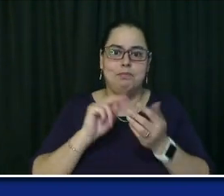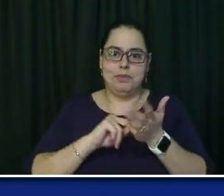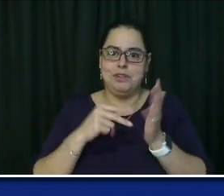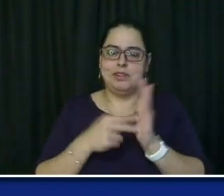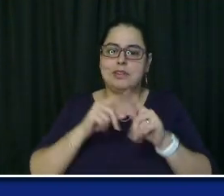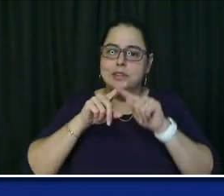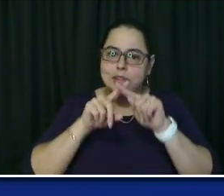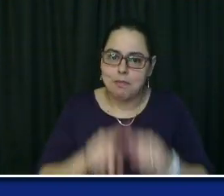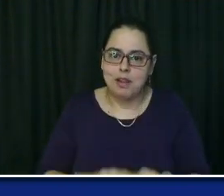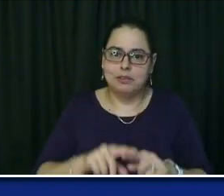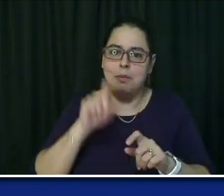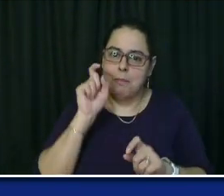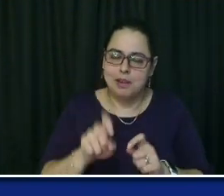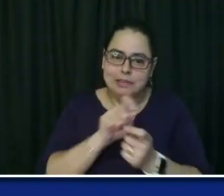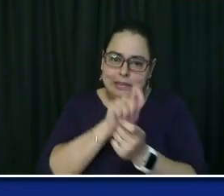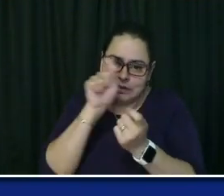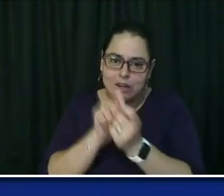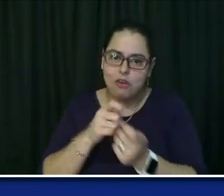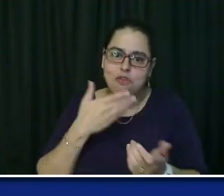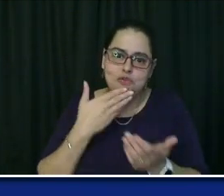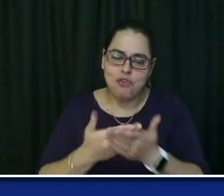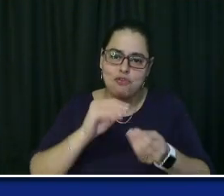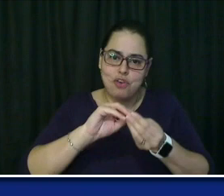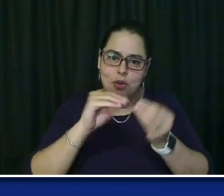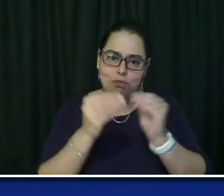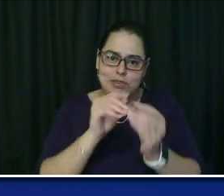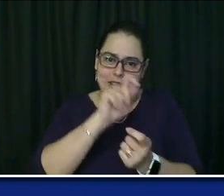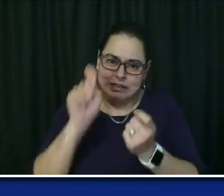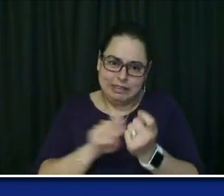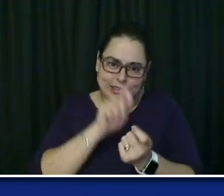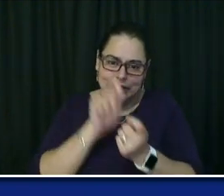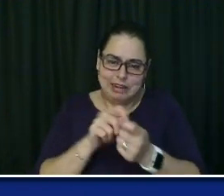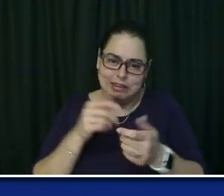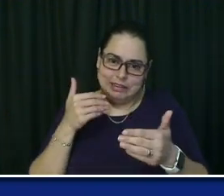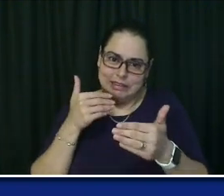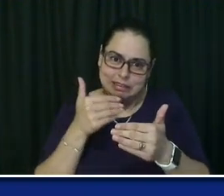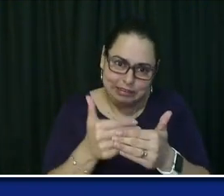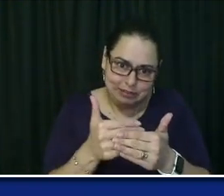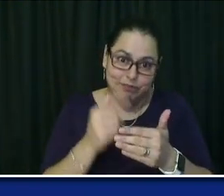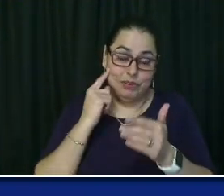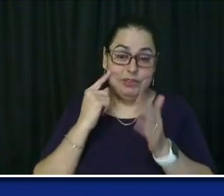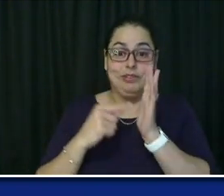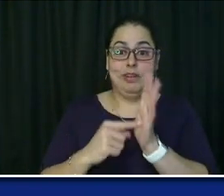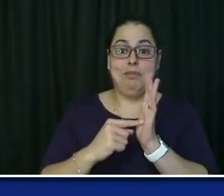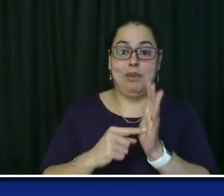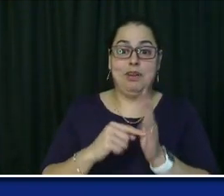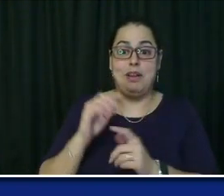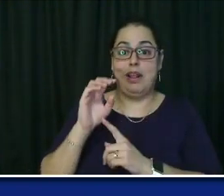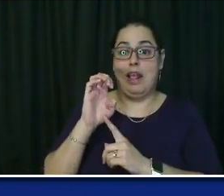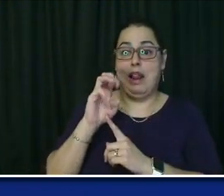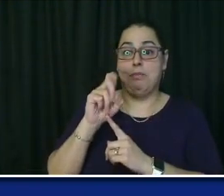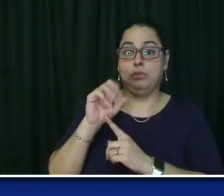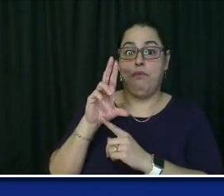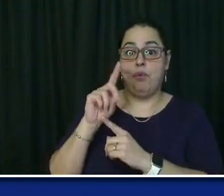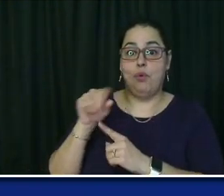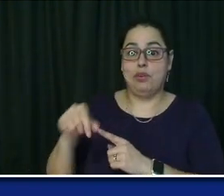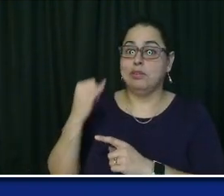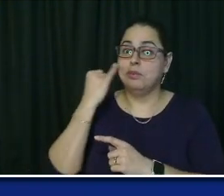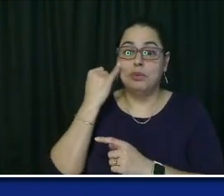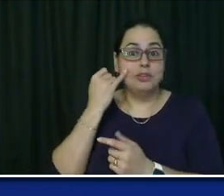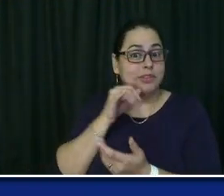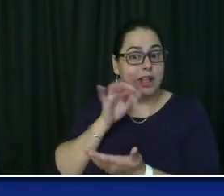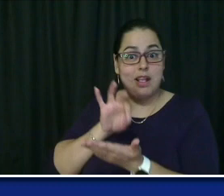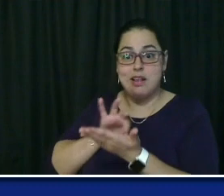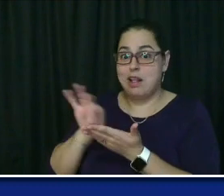Elmsford, given its population size, if it is undercounted, it would get less money in grant days. For example, we